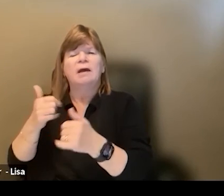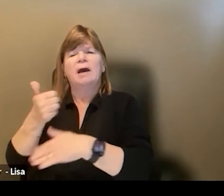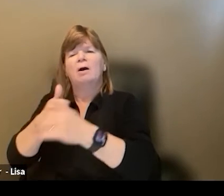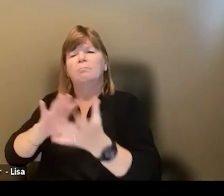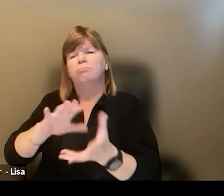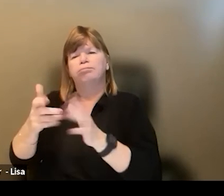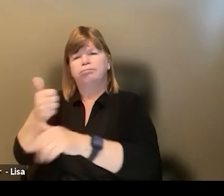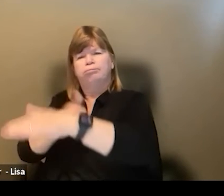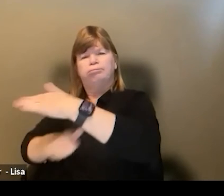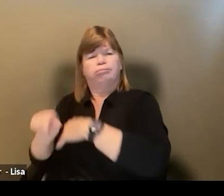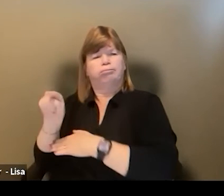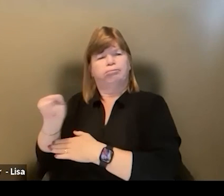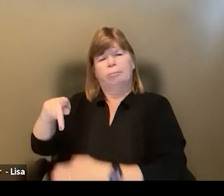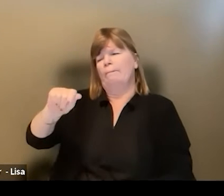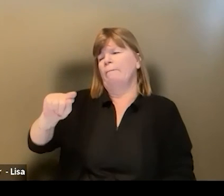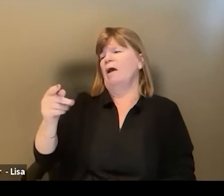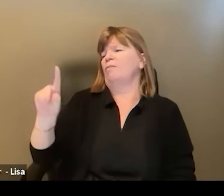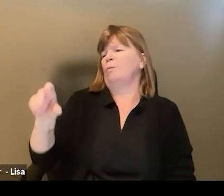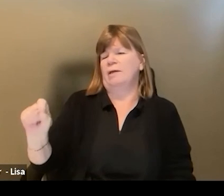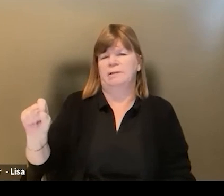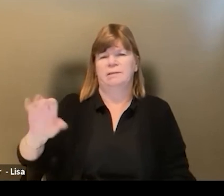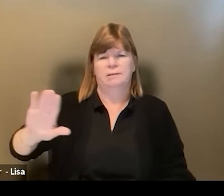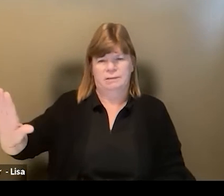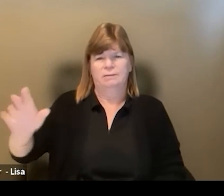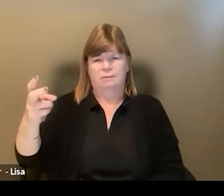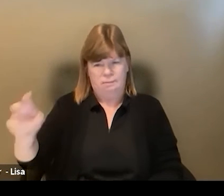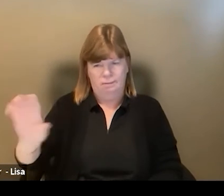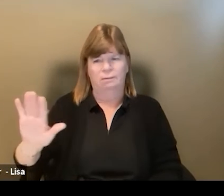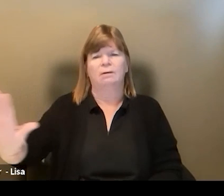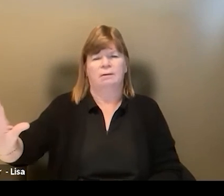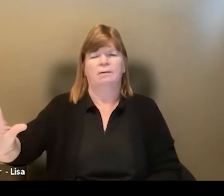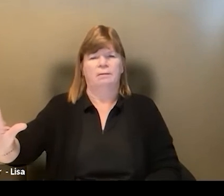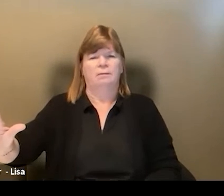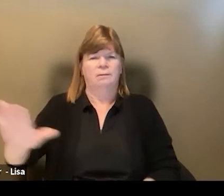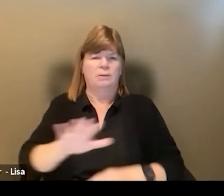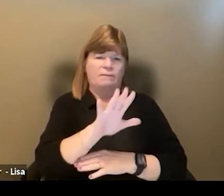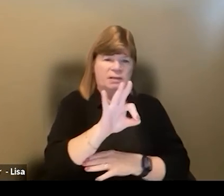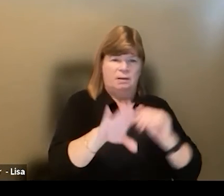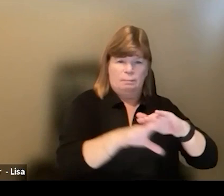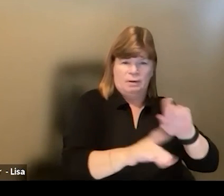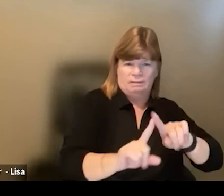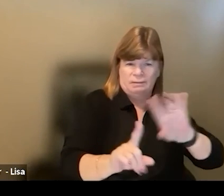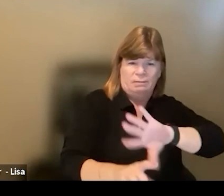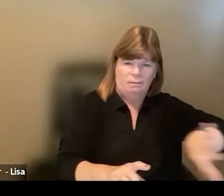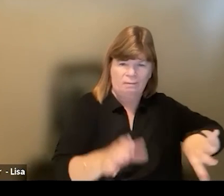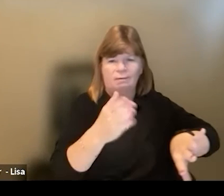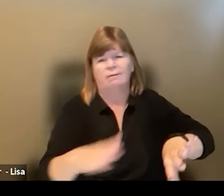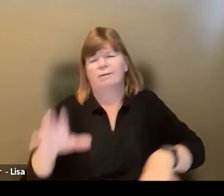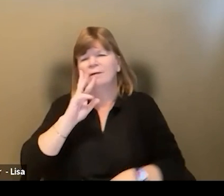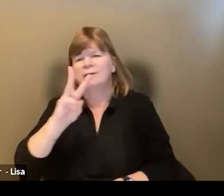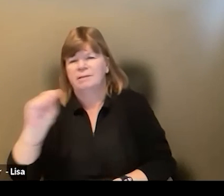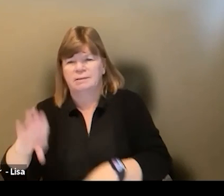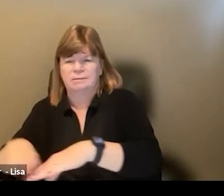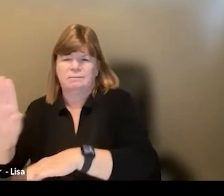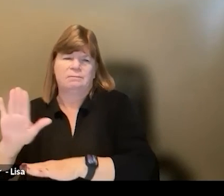be served in Indiana Pathways for Aging, and they will move to that managed care program. And again, this posting